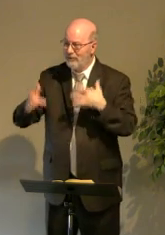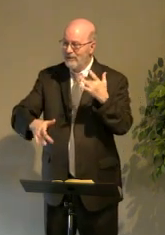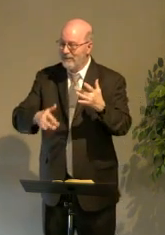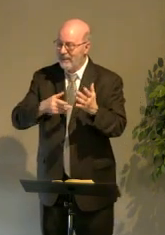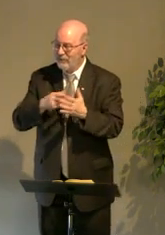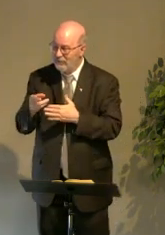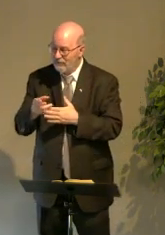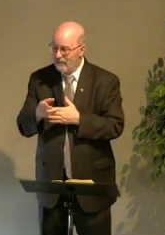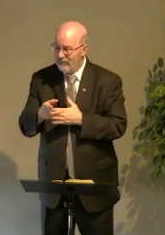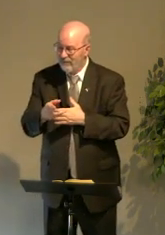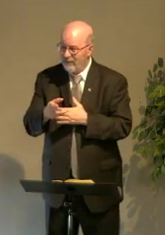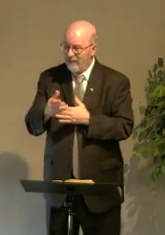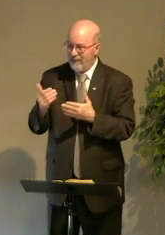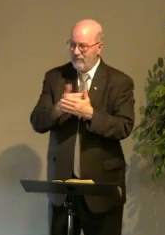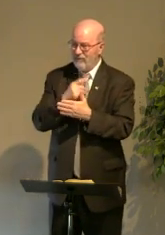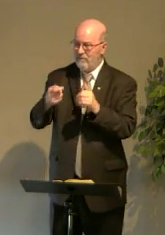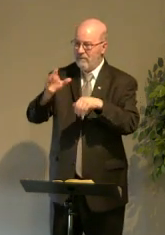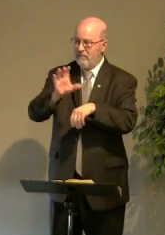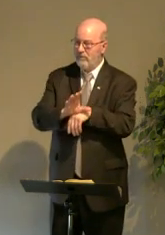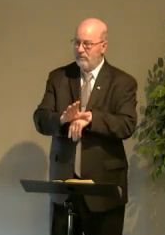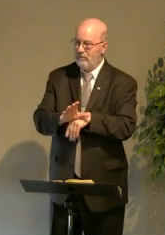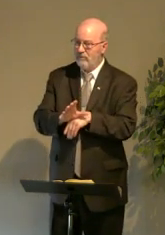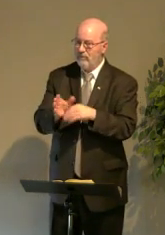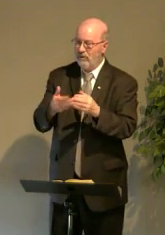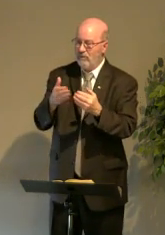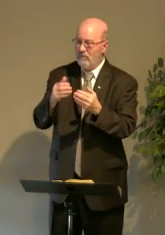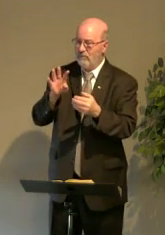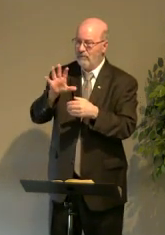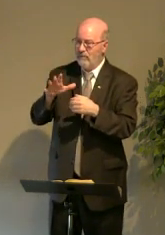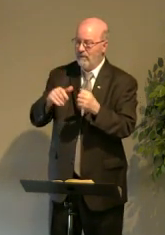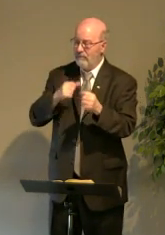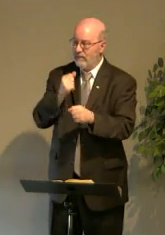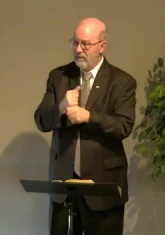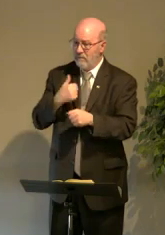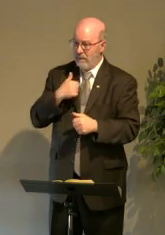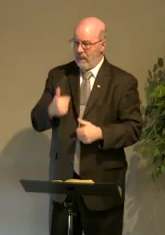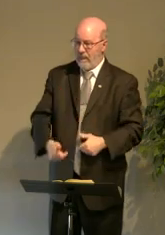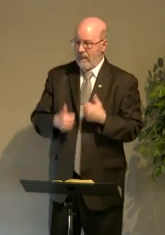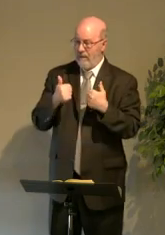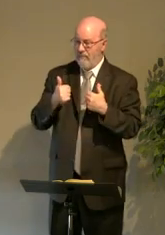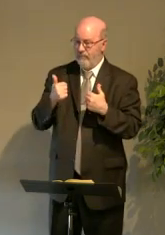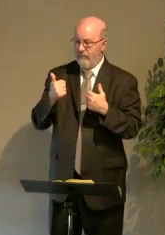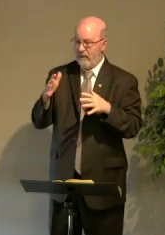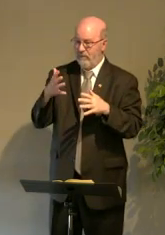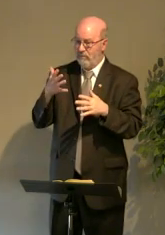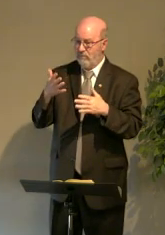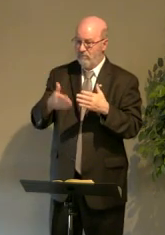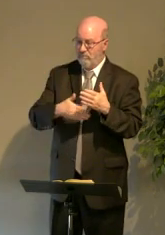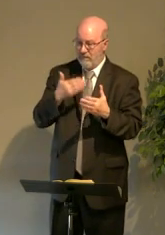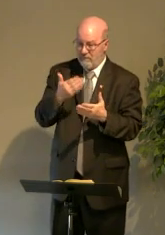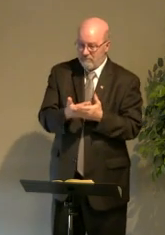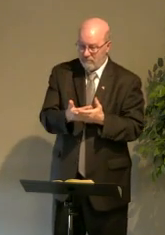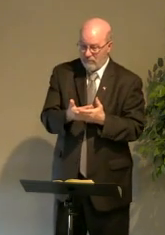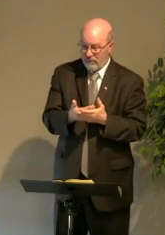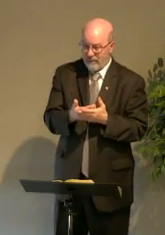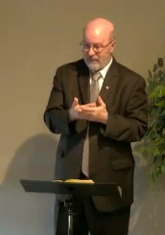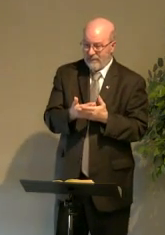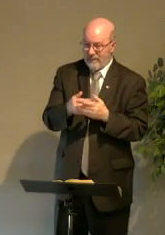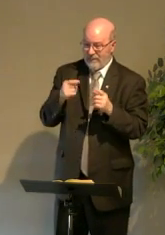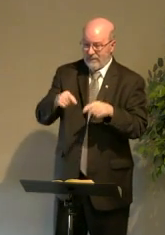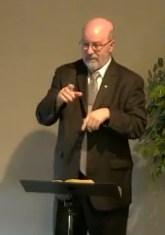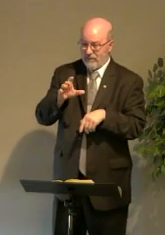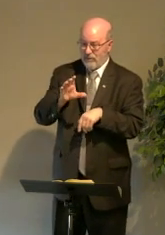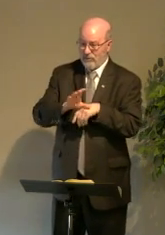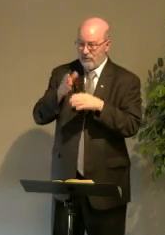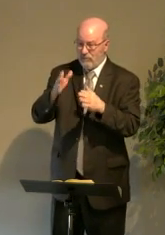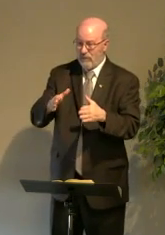truth as New Testament Baptist Church for nearly 45 years. But my life, I was born into this particular church